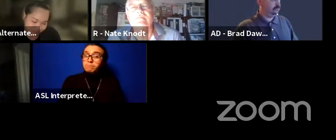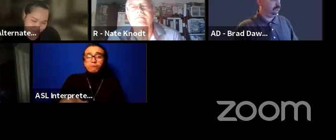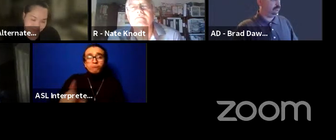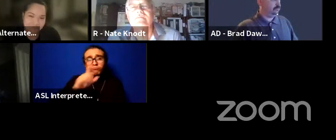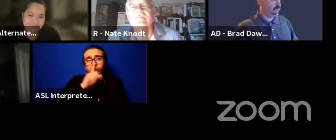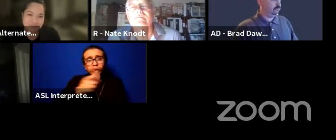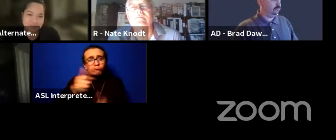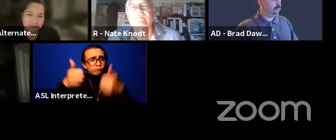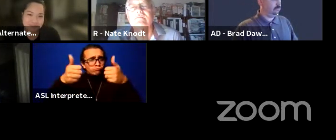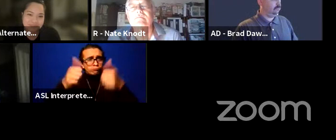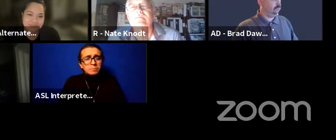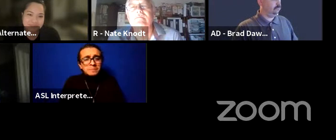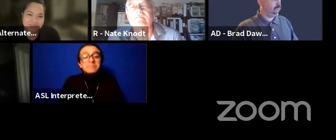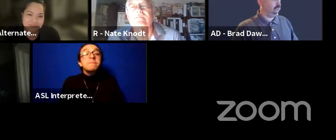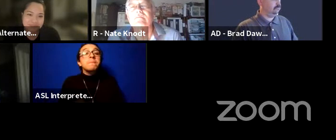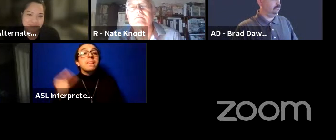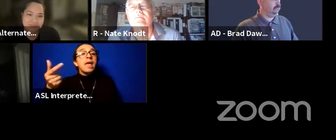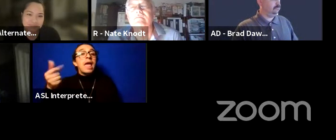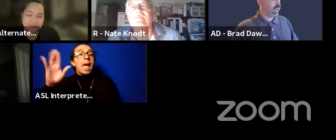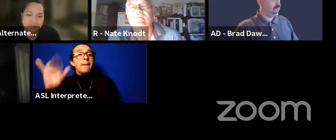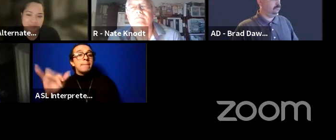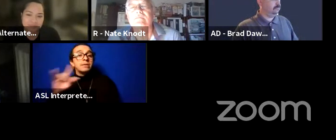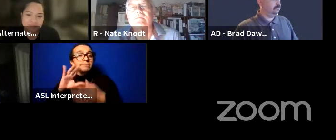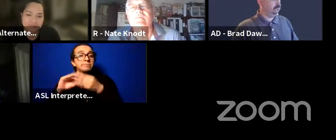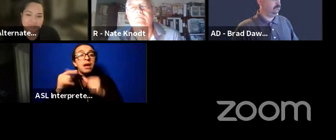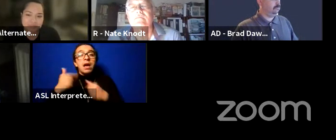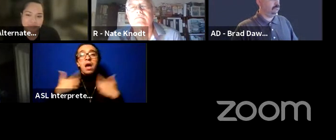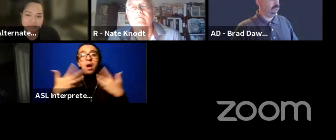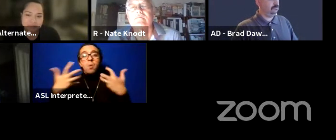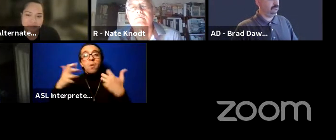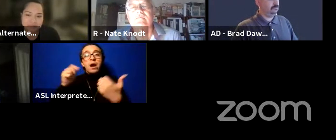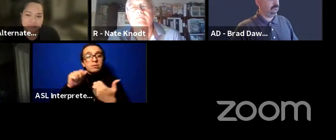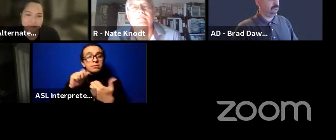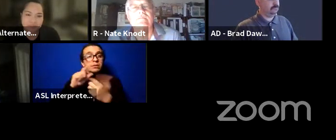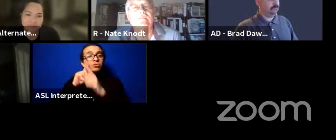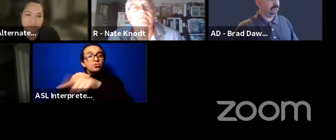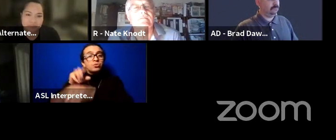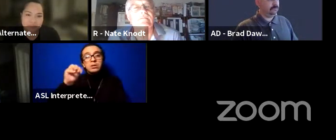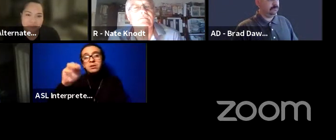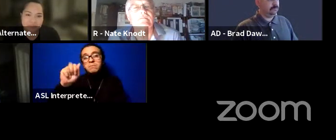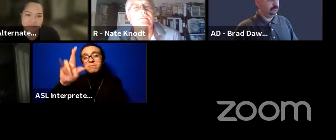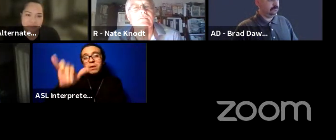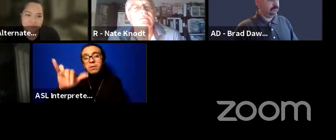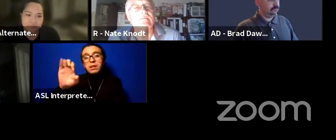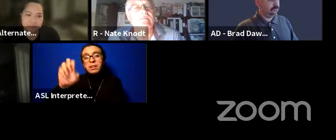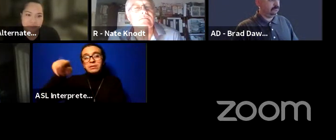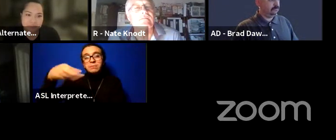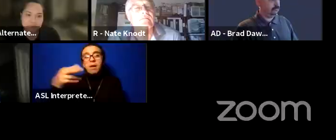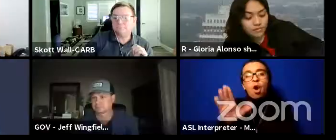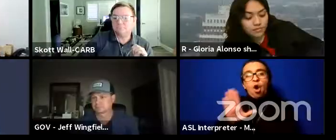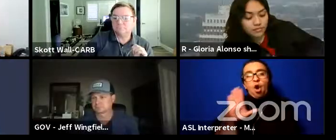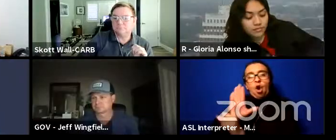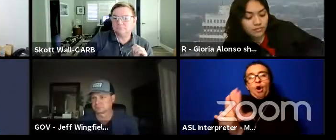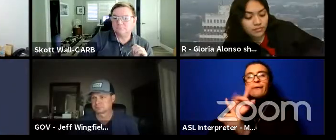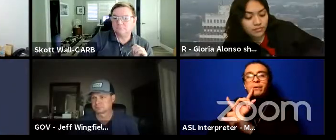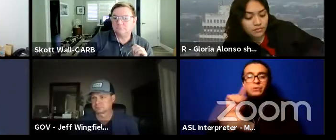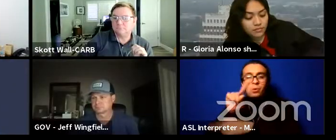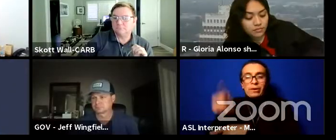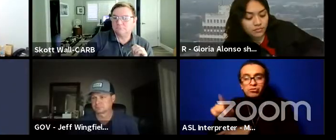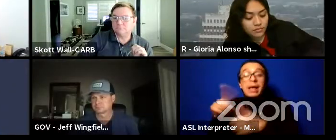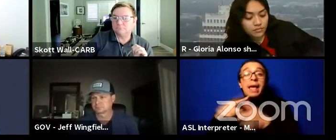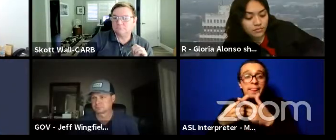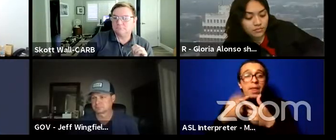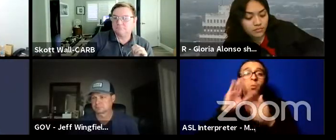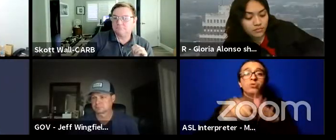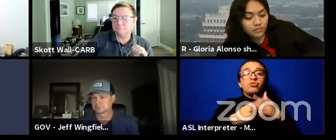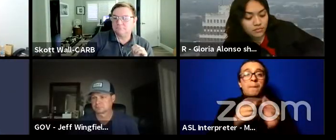Understandable. No problem. Thank you. I want to address Mary Elizabeth's question very quickly, and then help us transition into those breakout groups.